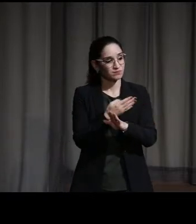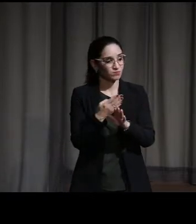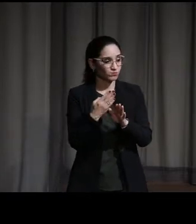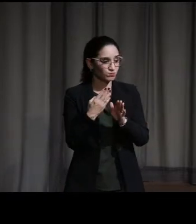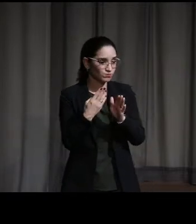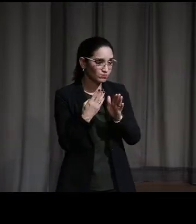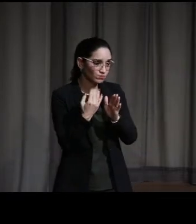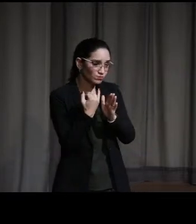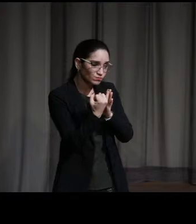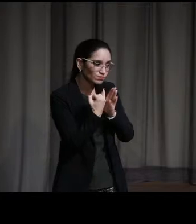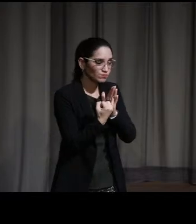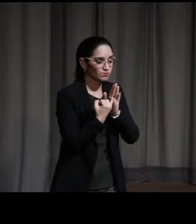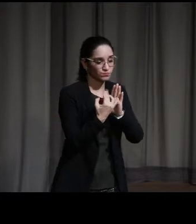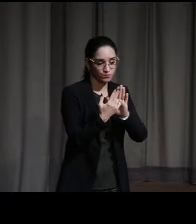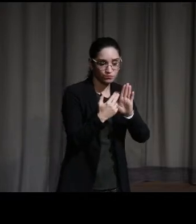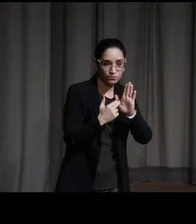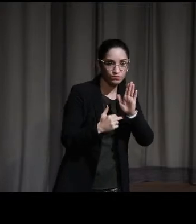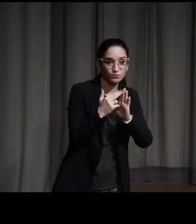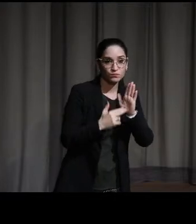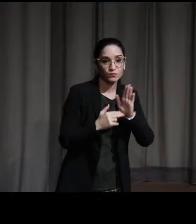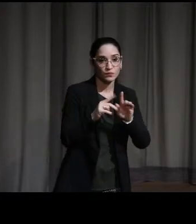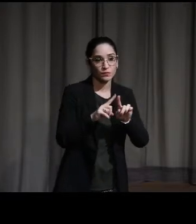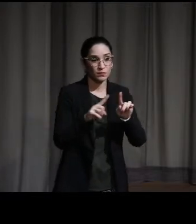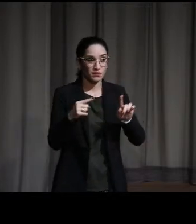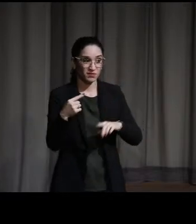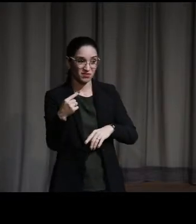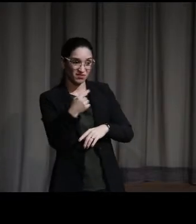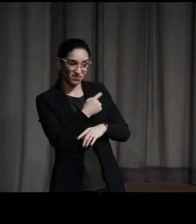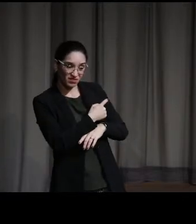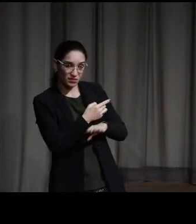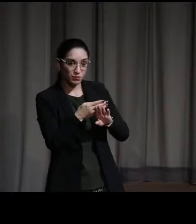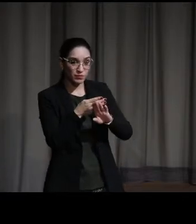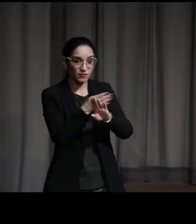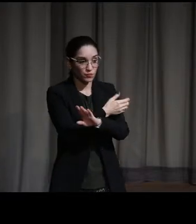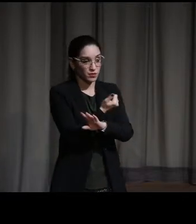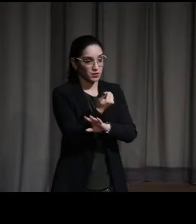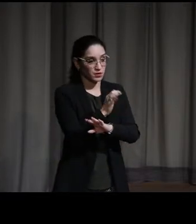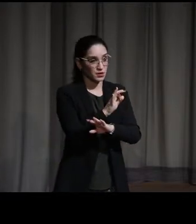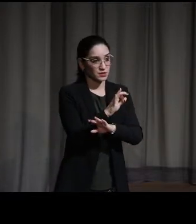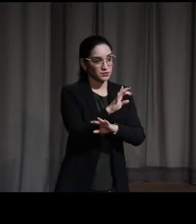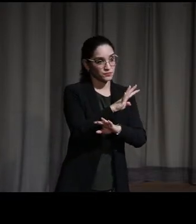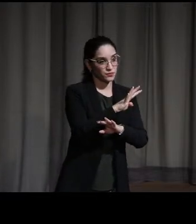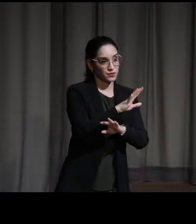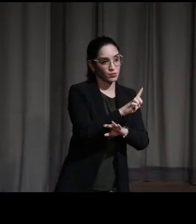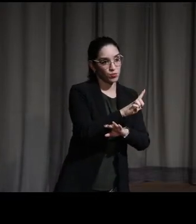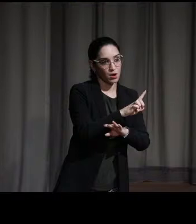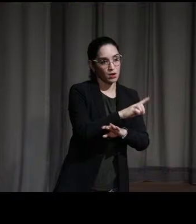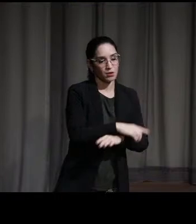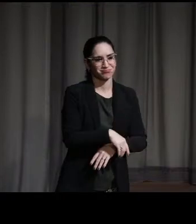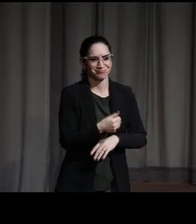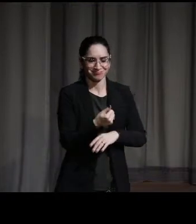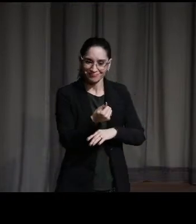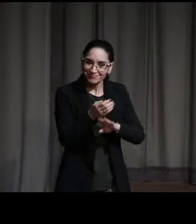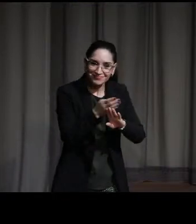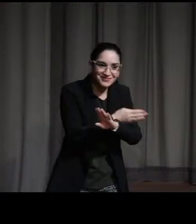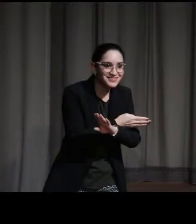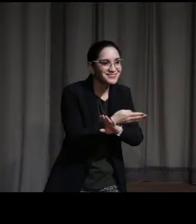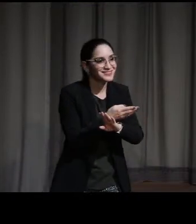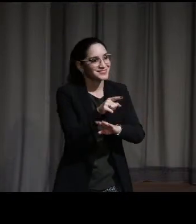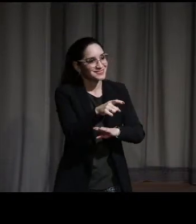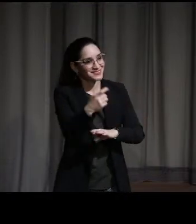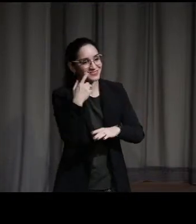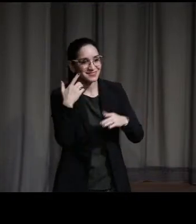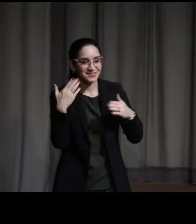right? The rooster in 1941 is looks like a happy fellow. You know, it's a sort of